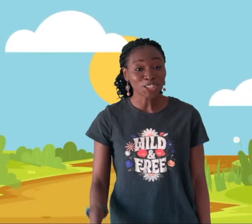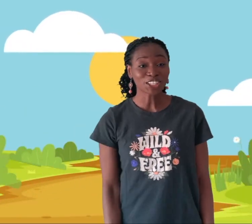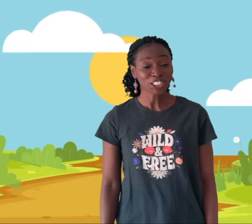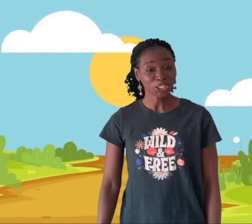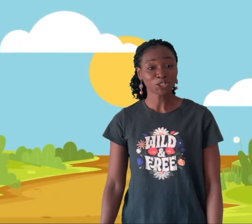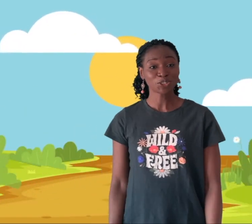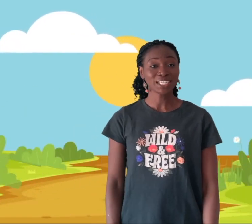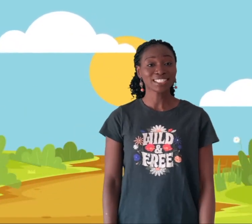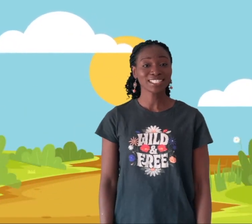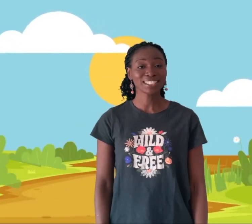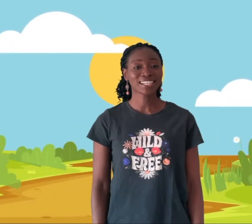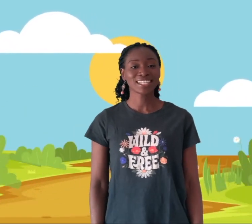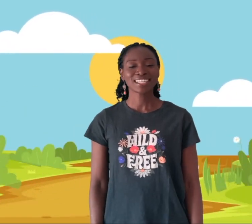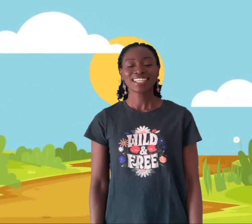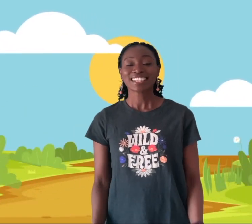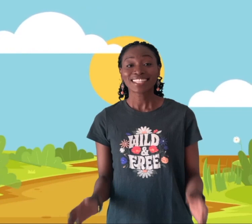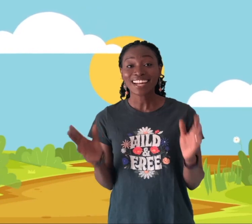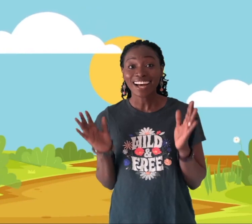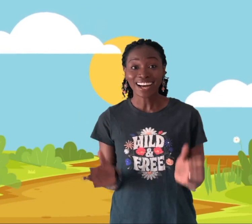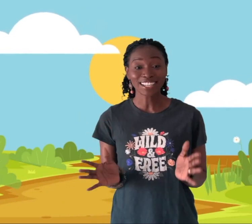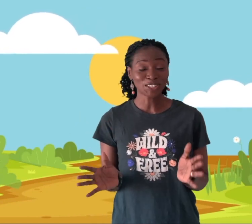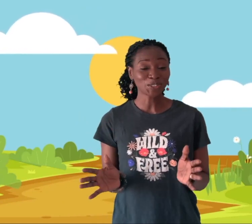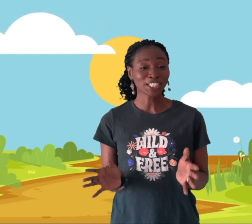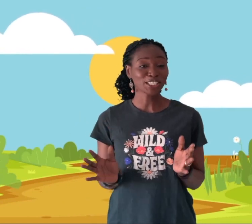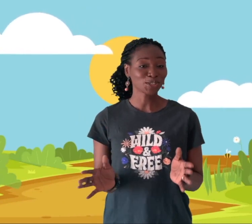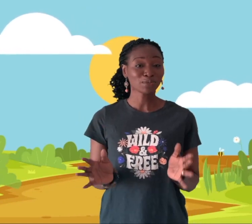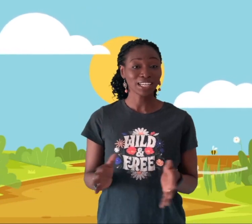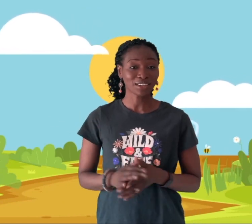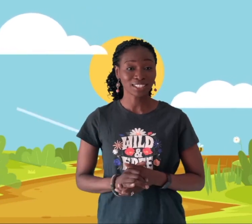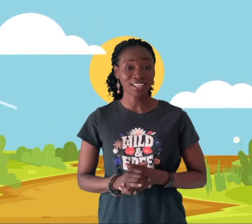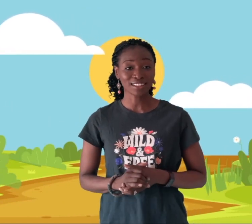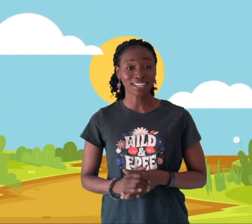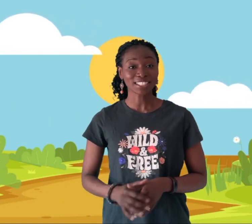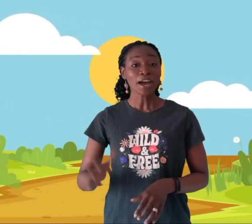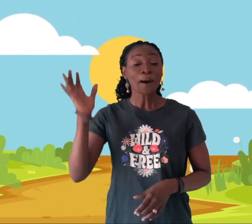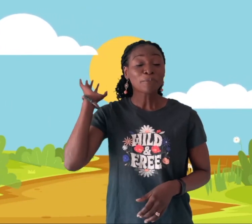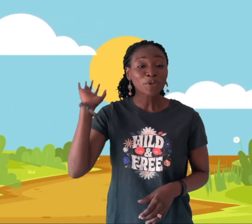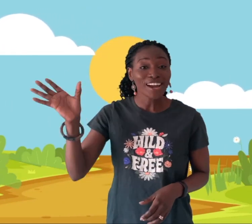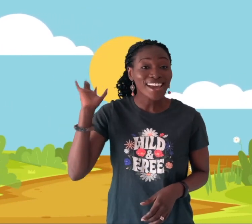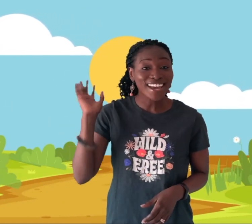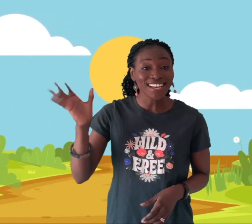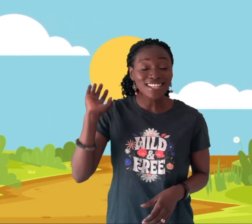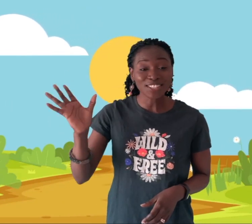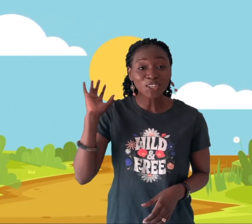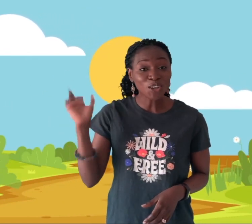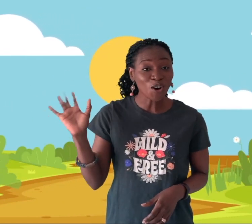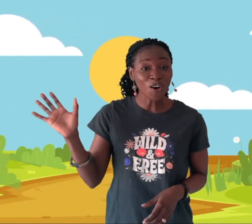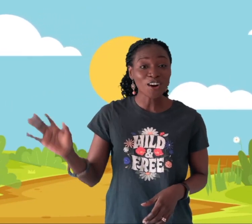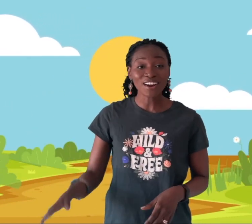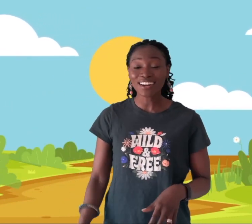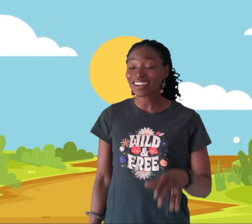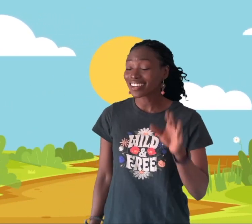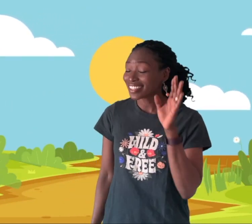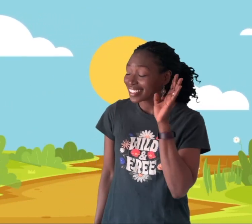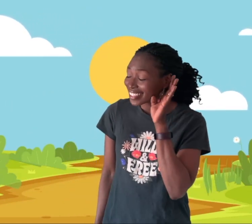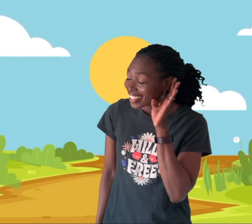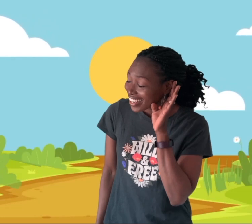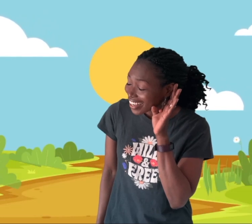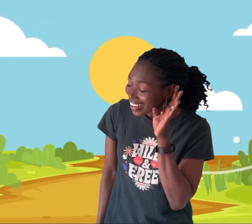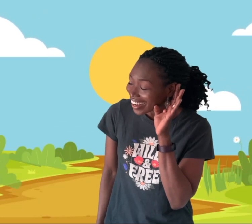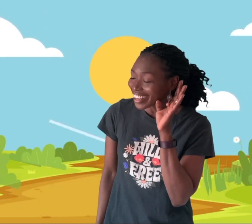Praise the Lord, children. That hallelujah needs to be louder than that. Praise the